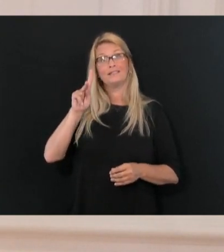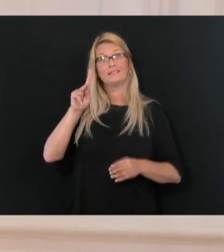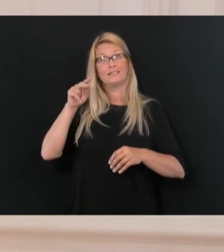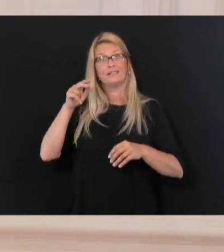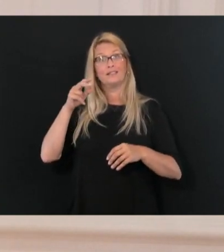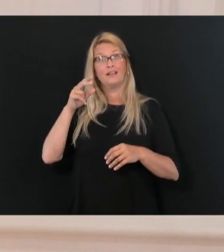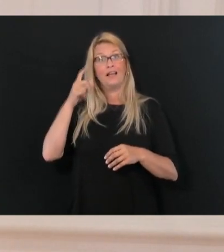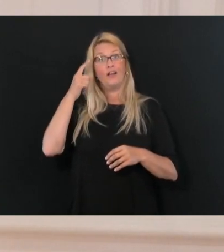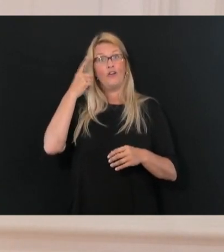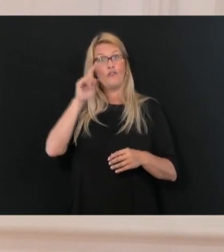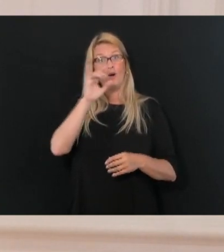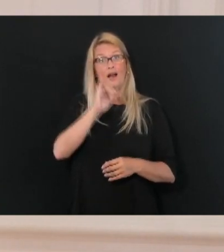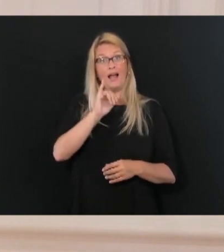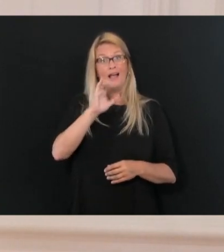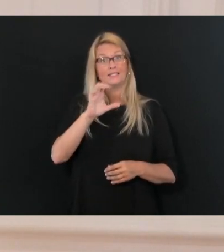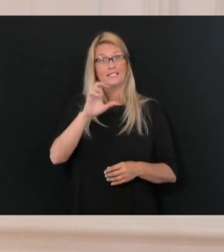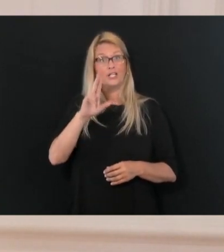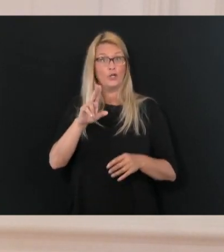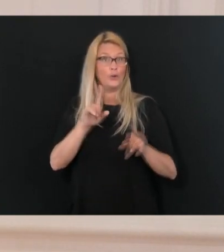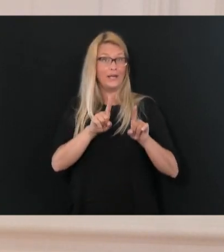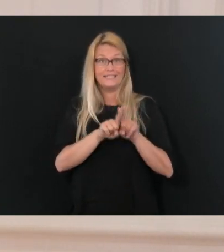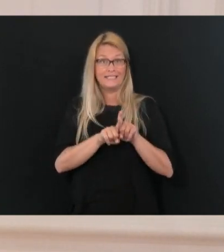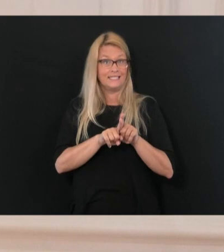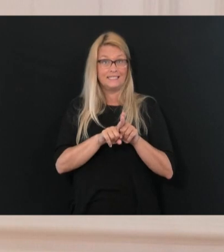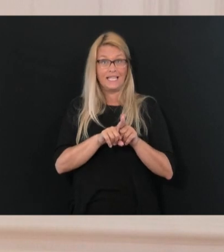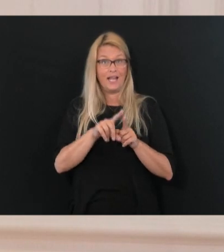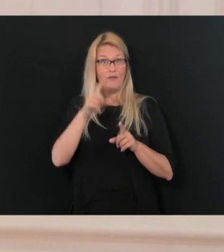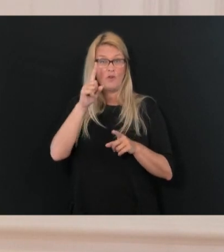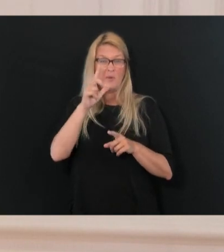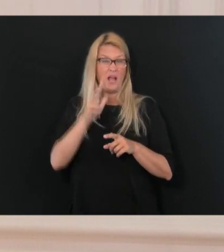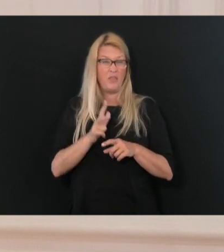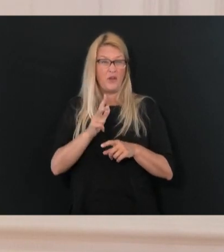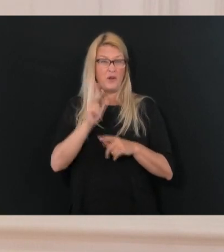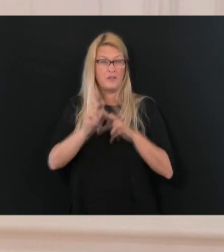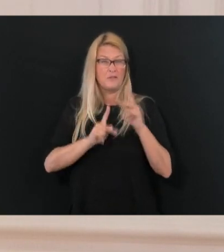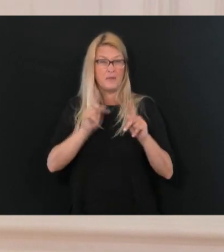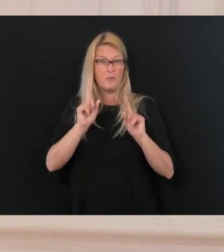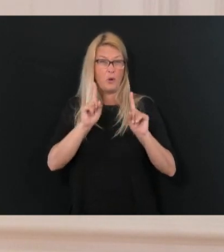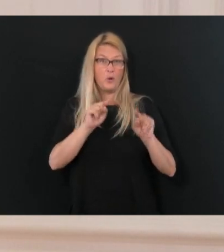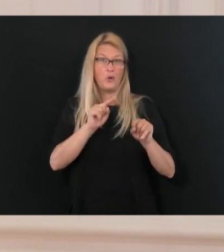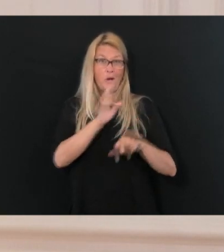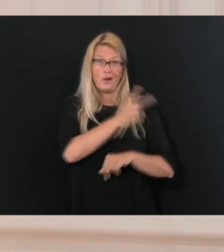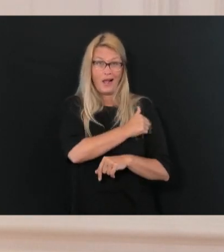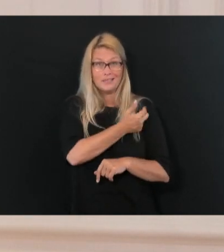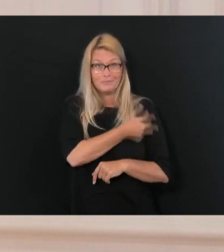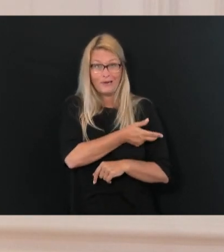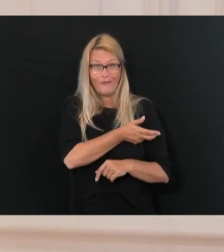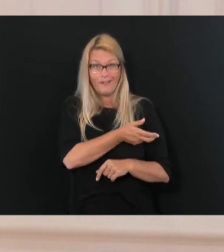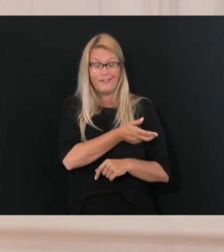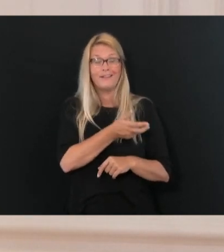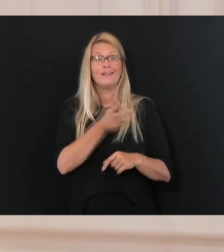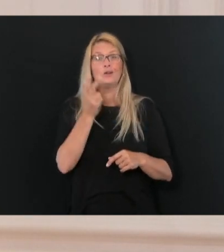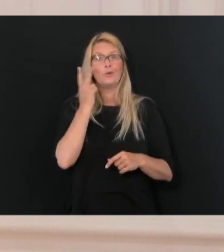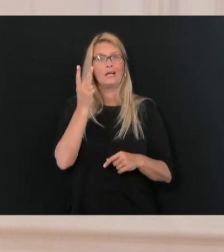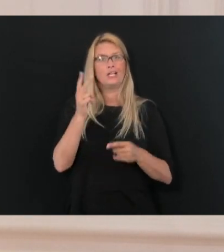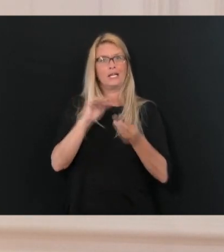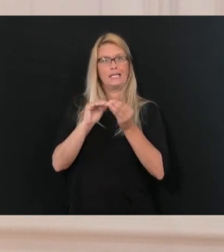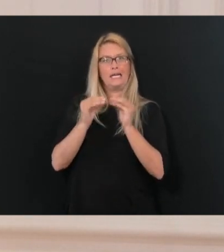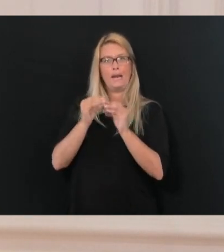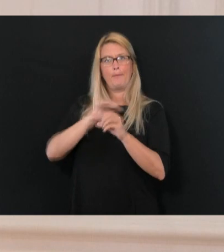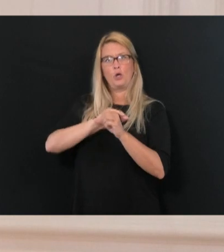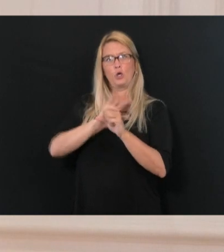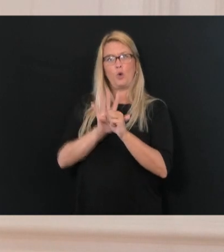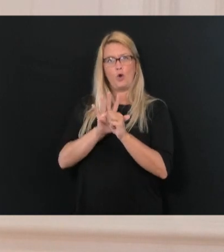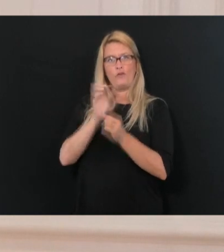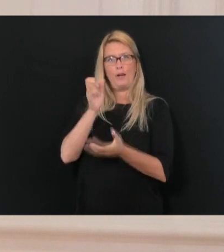about the same as about a third of the people admitted to the hospital go to the ICU. As we look at the number of